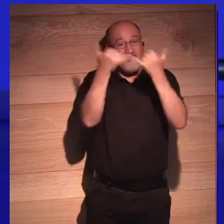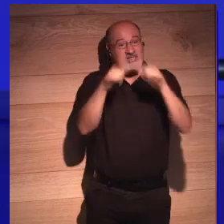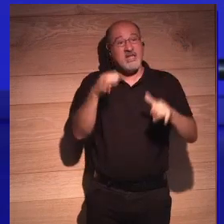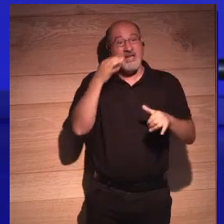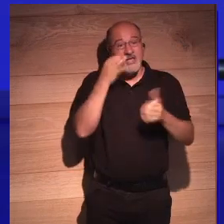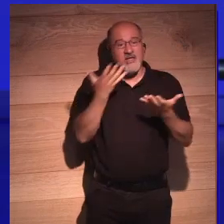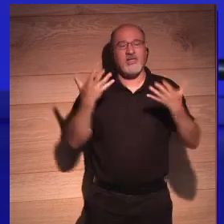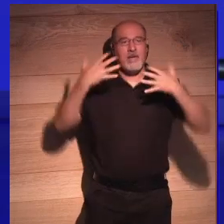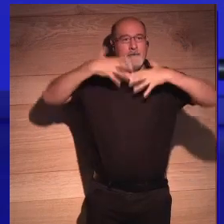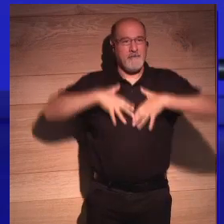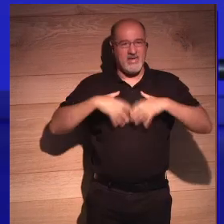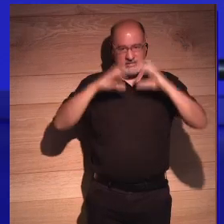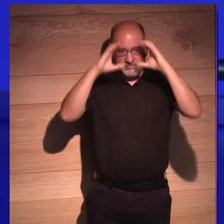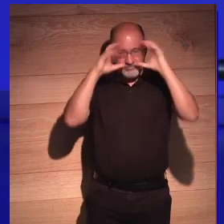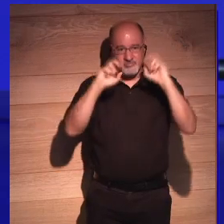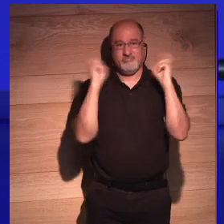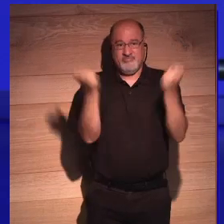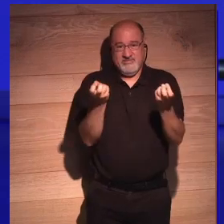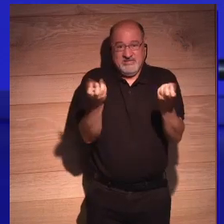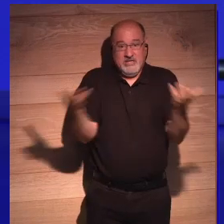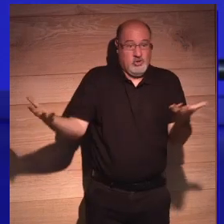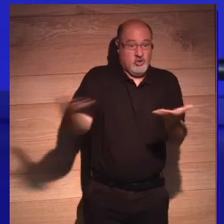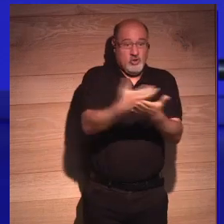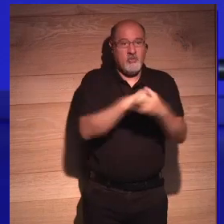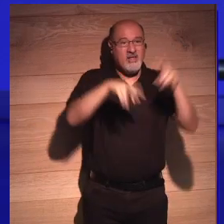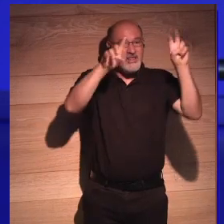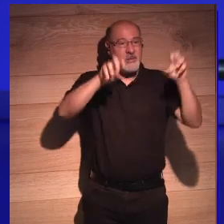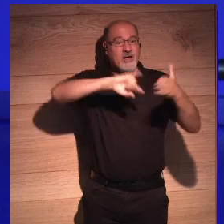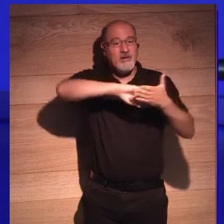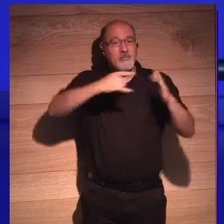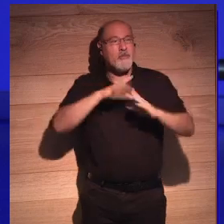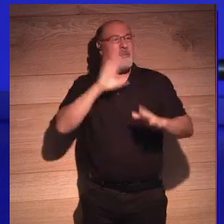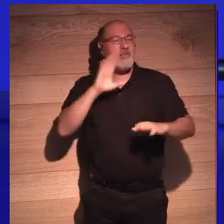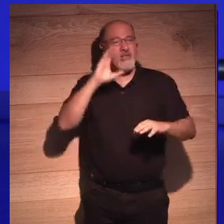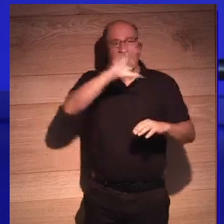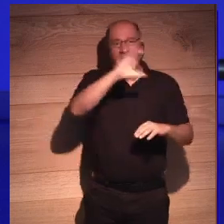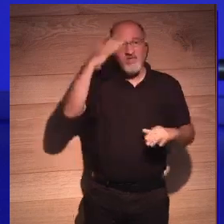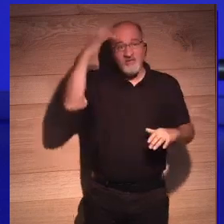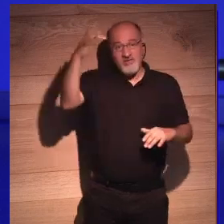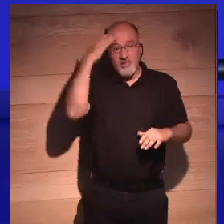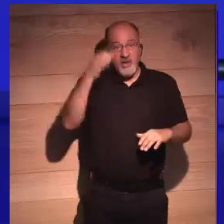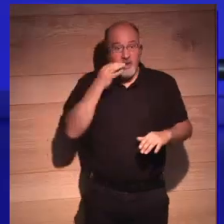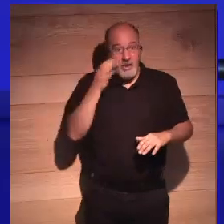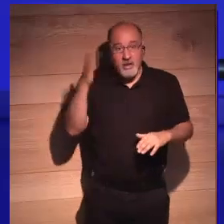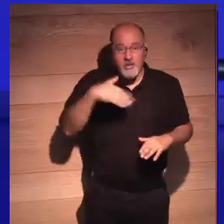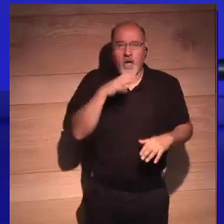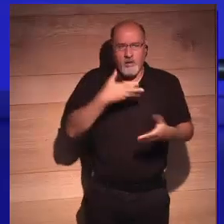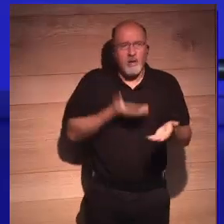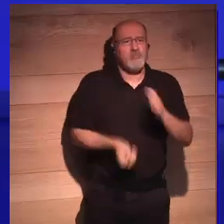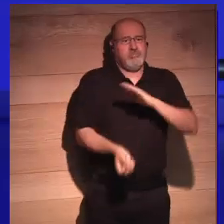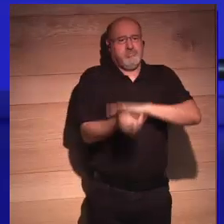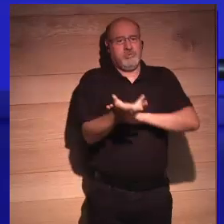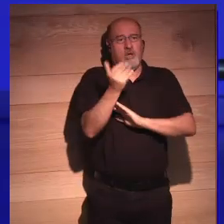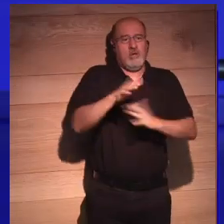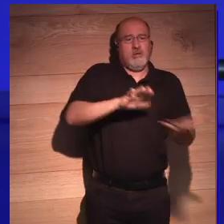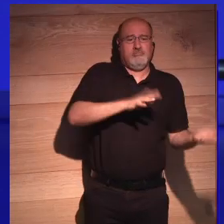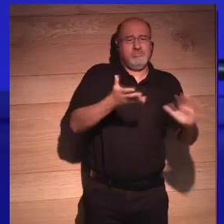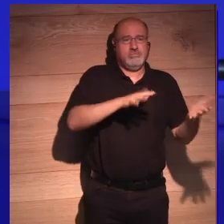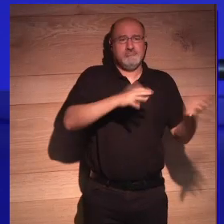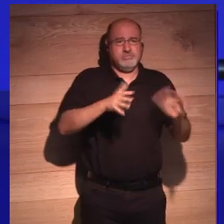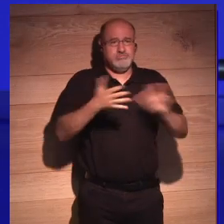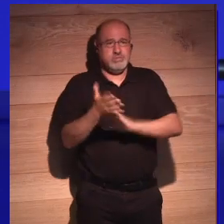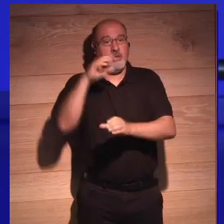immersive realities. These technologies that just a few years ago seemed science fiction, and that nowadays